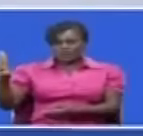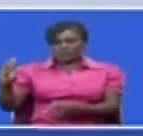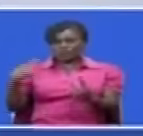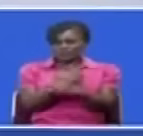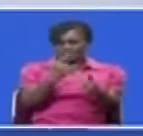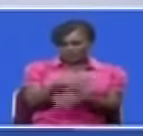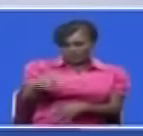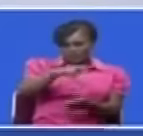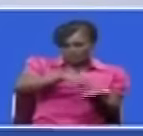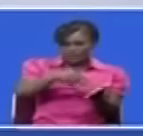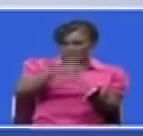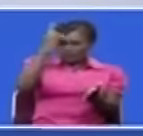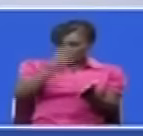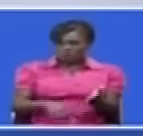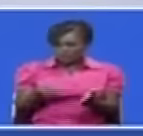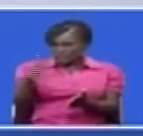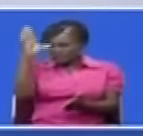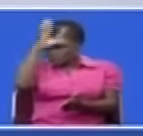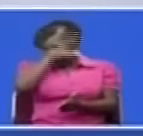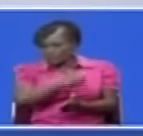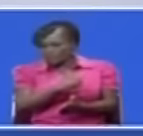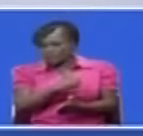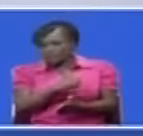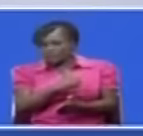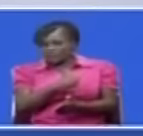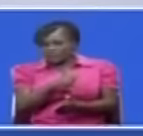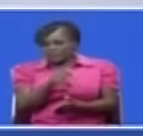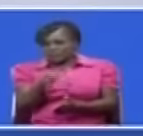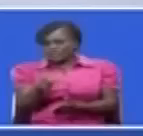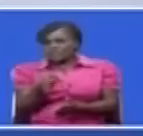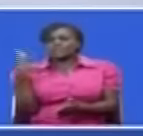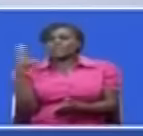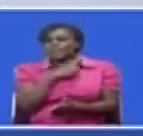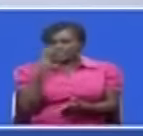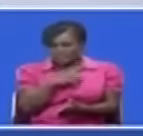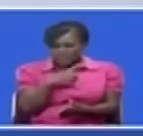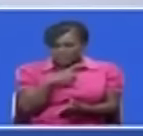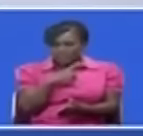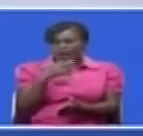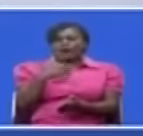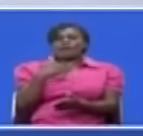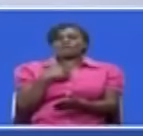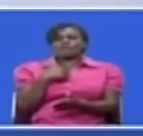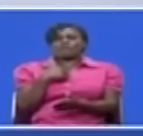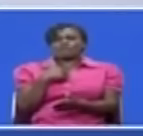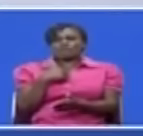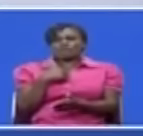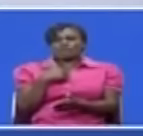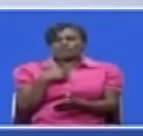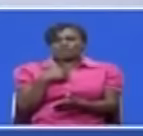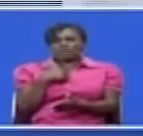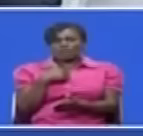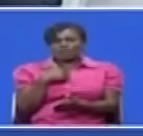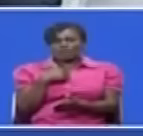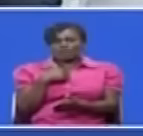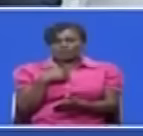it means automatically that vacuum will be filled. Mm-hmm. It's not a question of if it will be filled. It will be filled. Can the Raskamboni